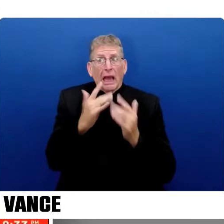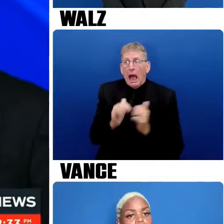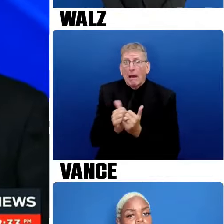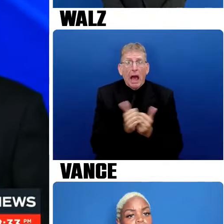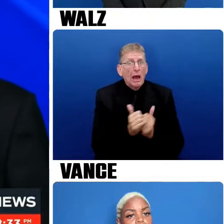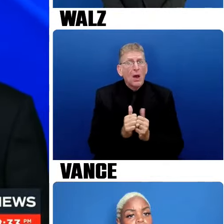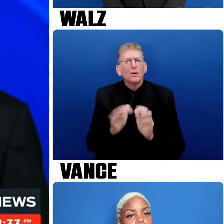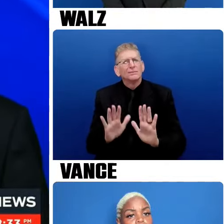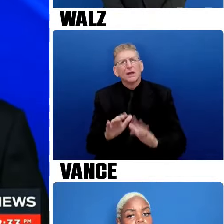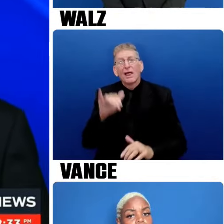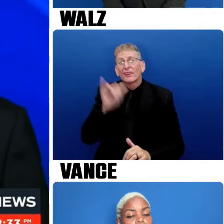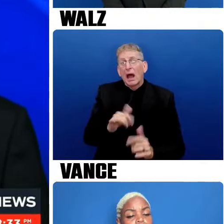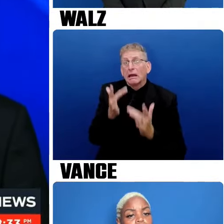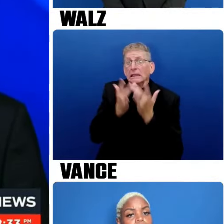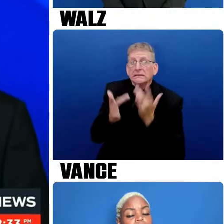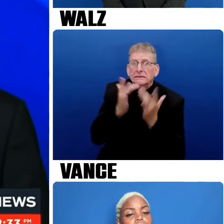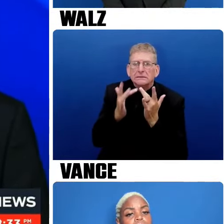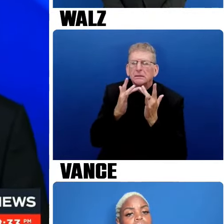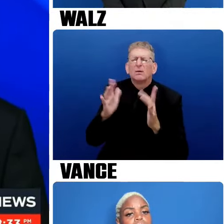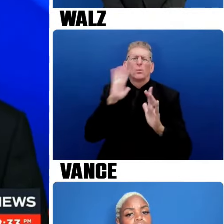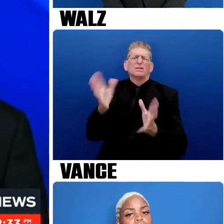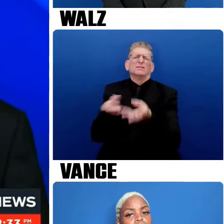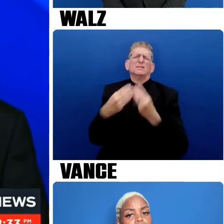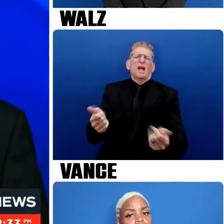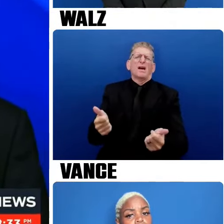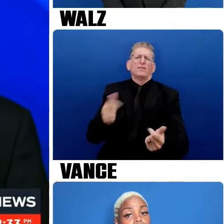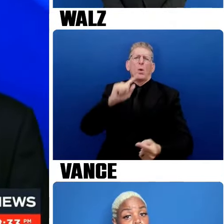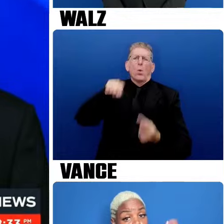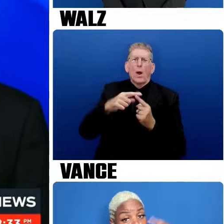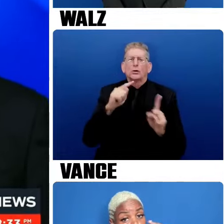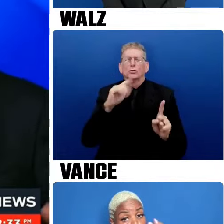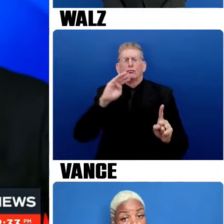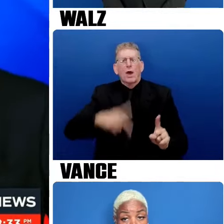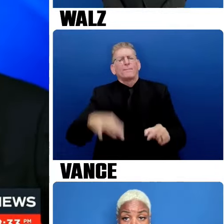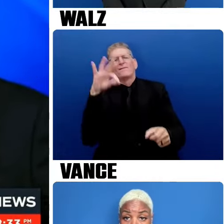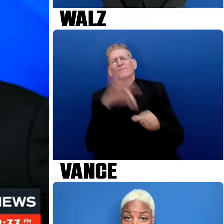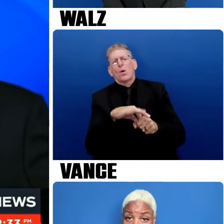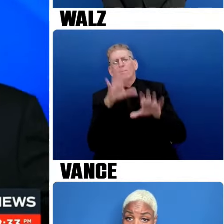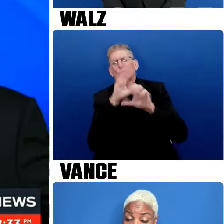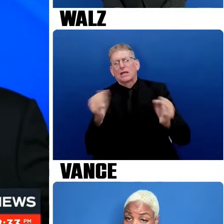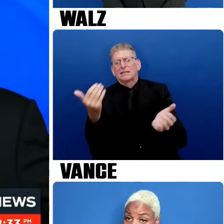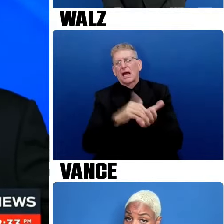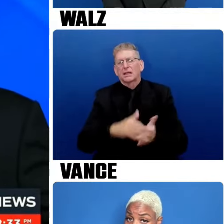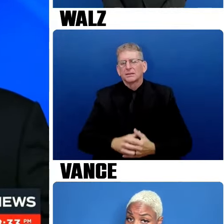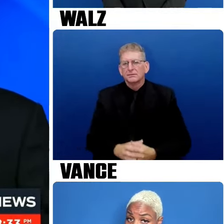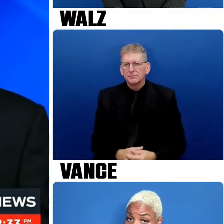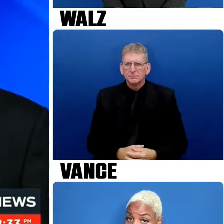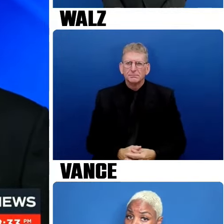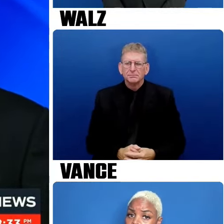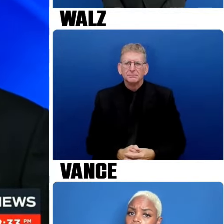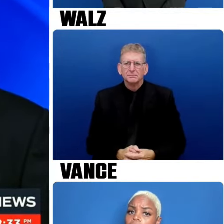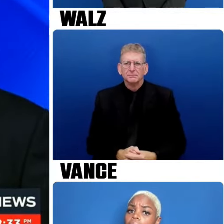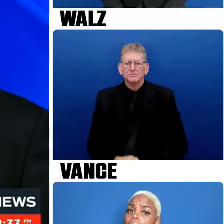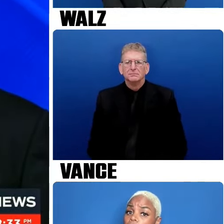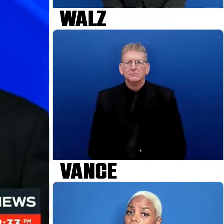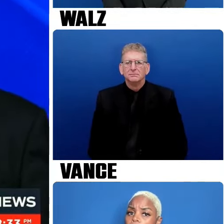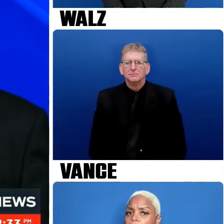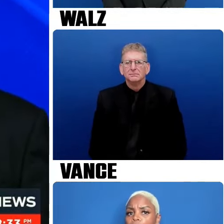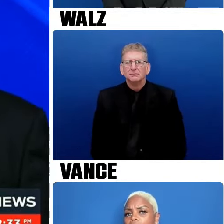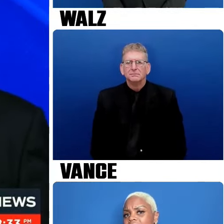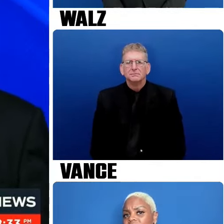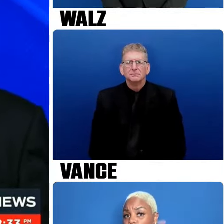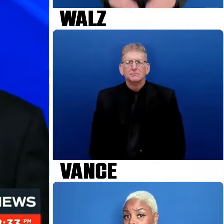want to respond to that? What has Kamala Harris done for the middle class? Yeah, well, Kamala Harris's day one was Donald Trump's failure on COVID that led to the collapse of our economy.